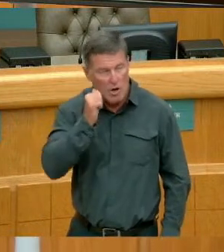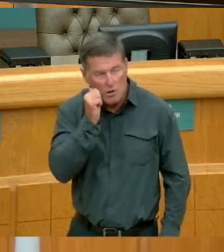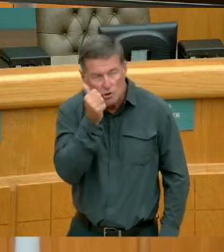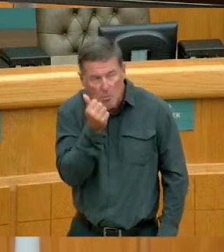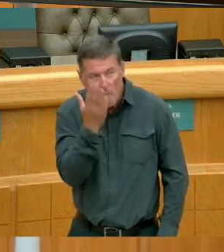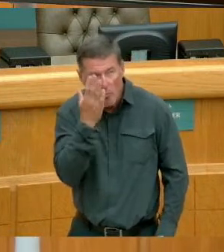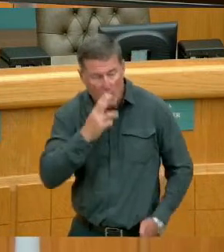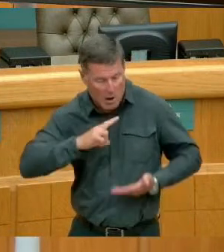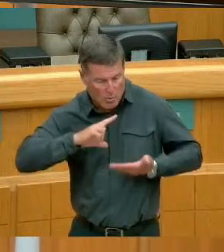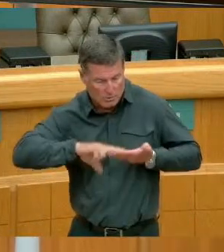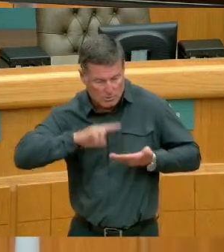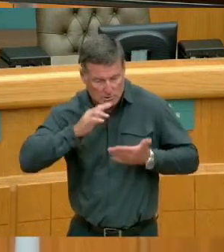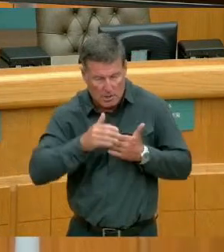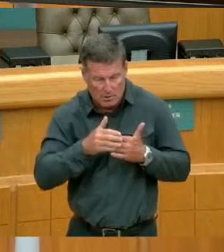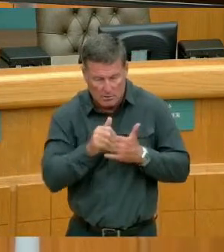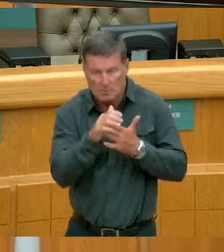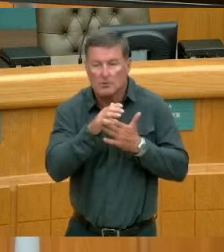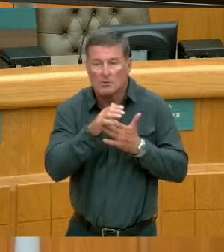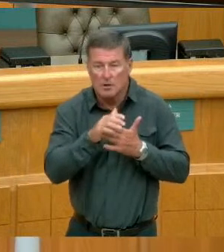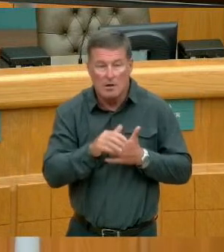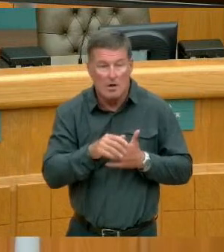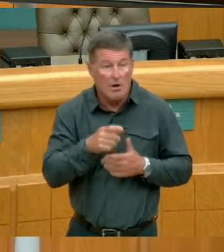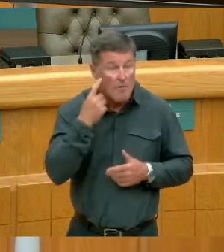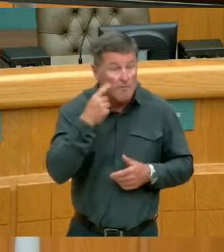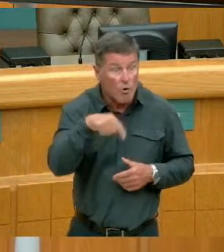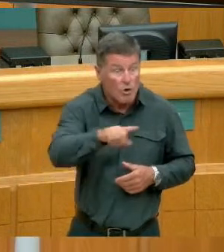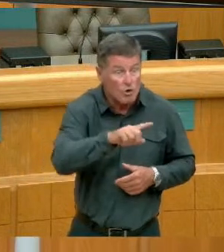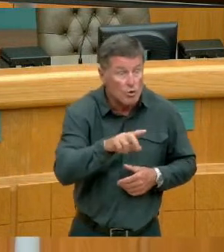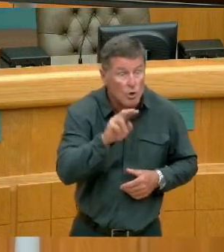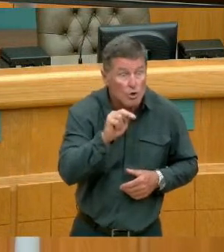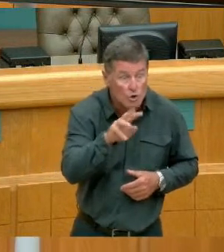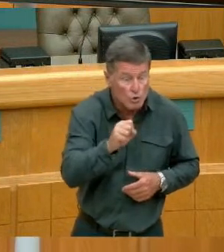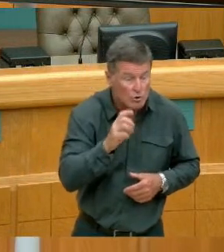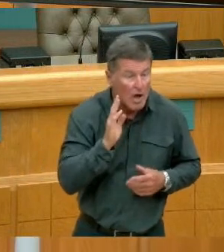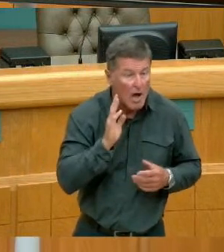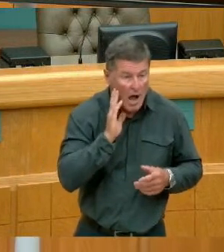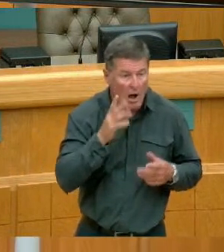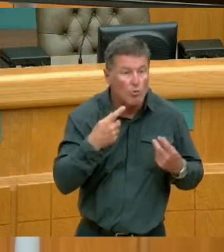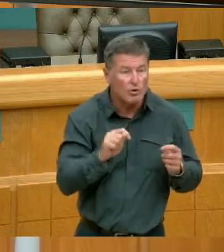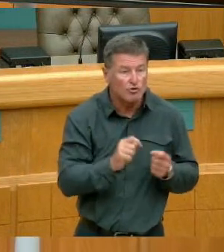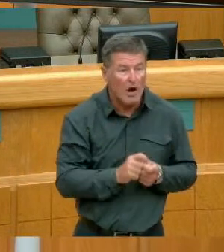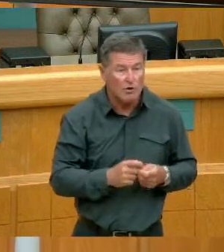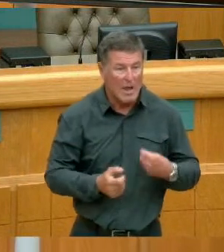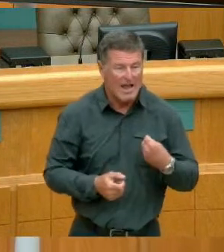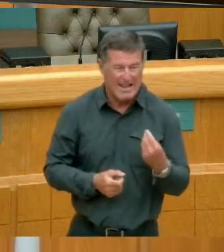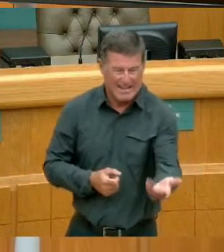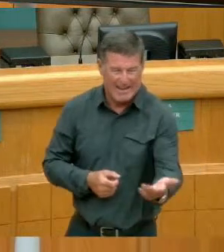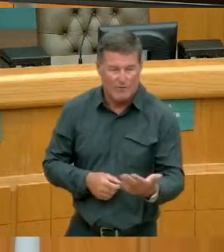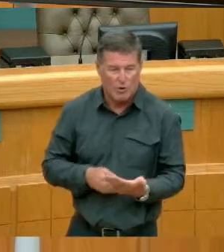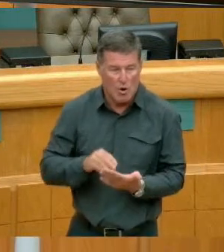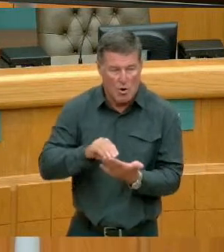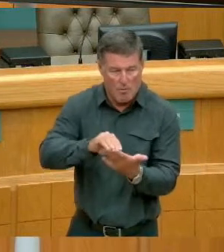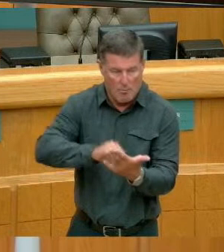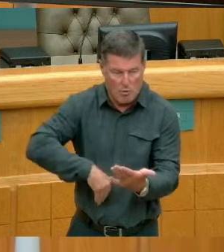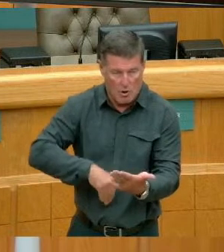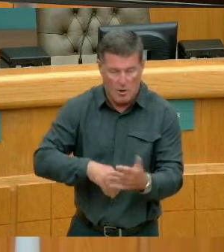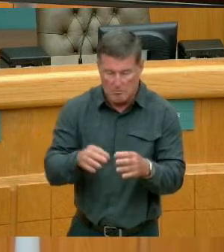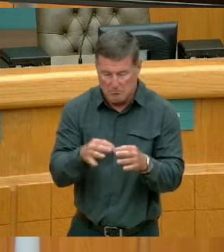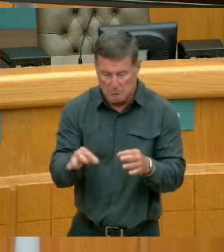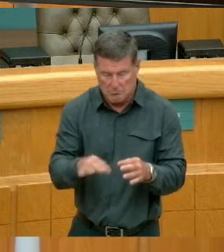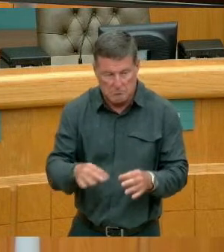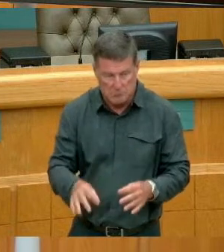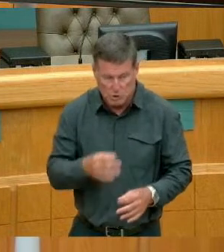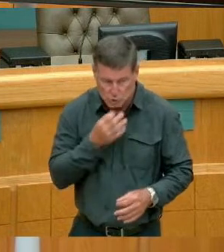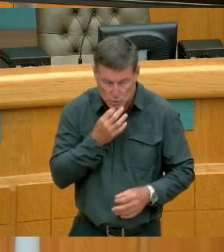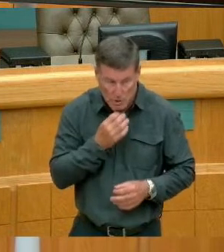morning. I will try for the media to get you the language as soon as possible, but if you want to know what it's really going to look like, it's